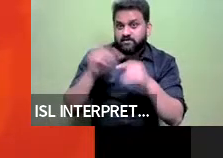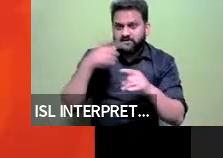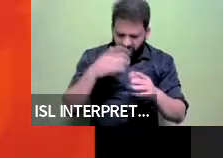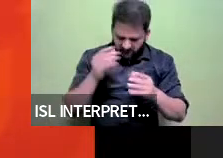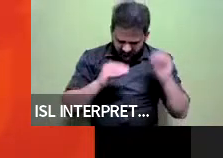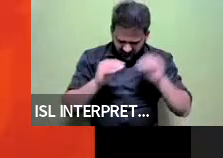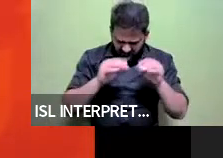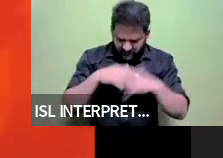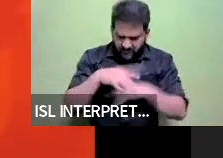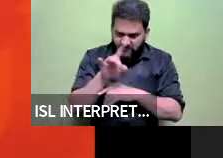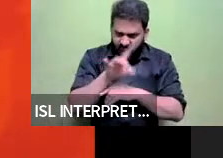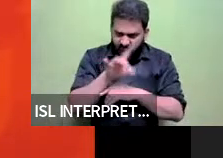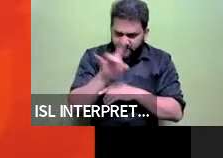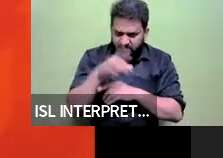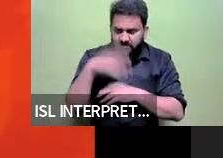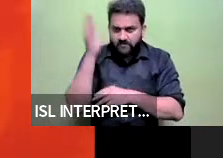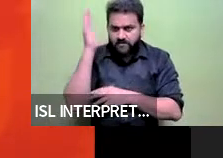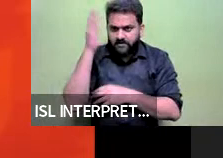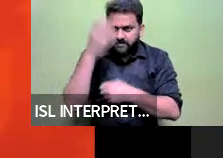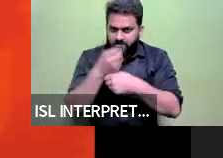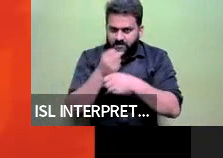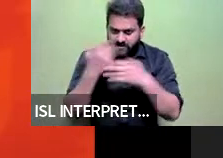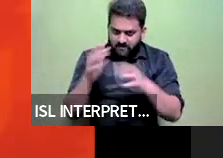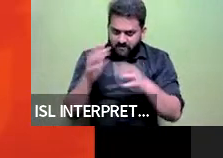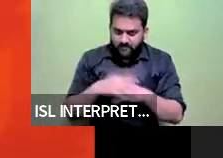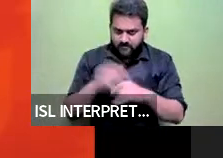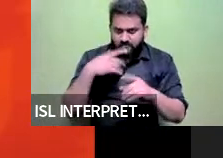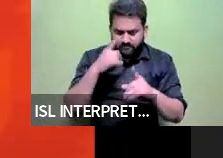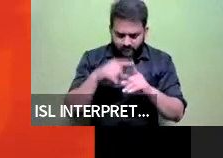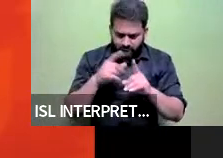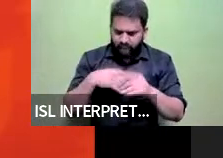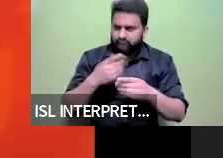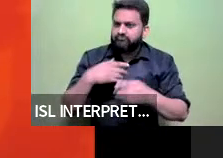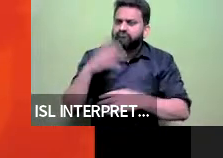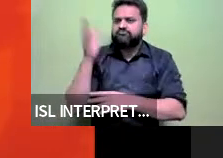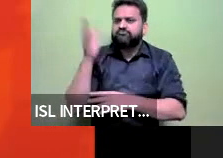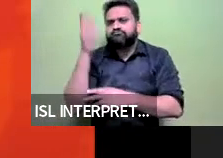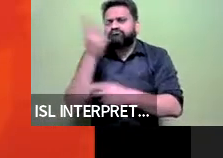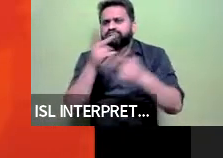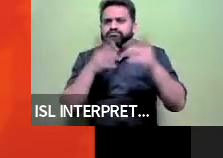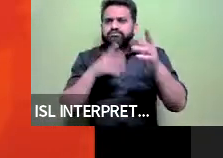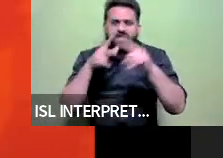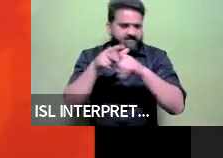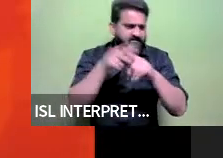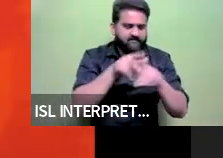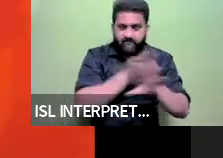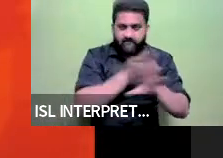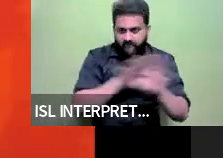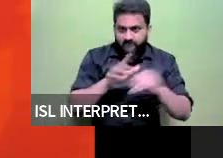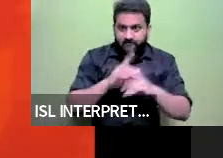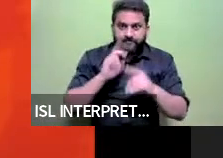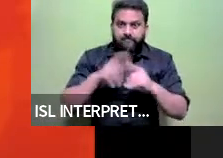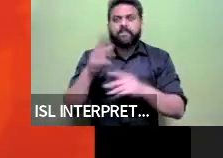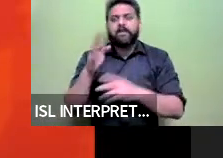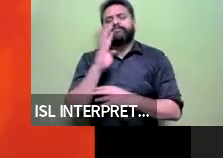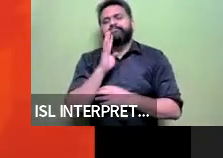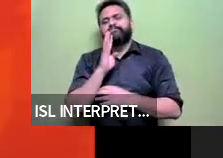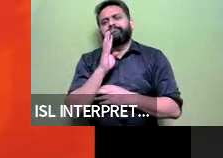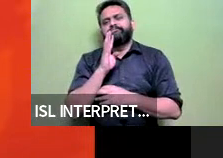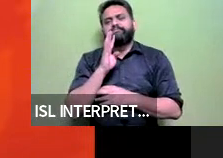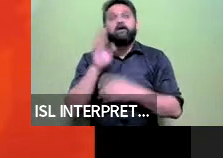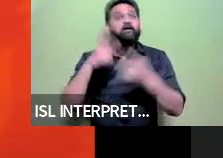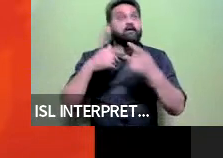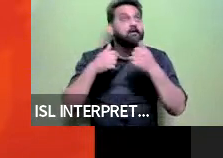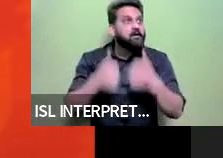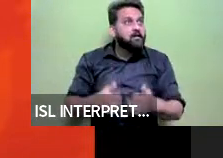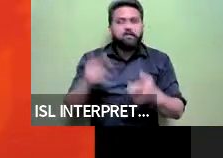my 15 minutes of presentation and I should be able to deliver it without disturbance. And if it happens, they feel very happy that, oh,